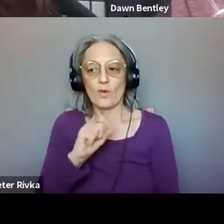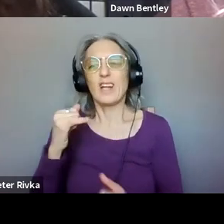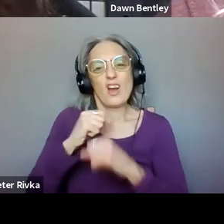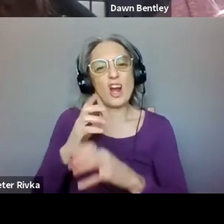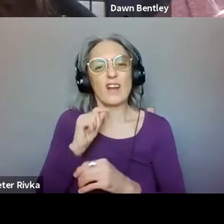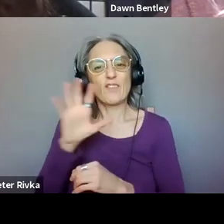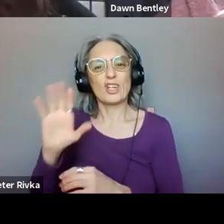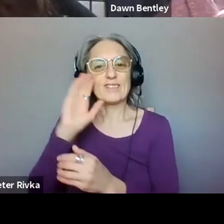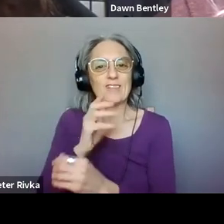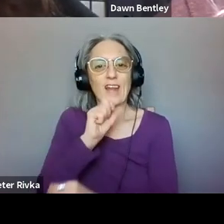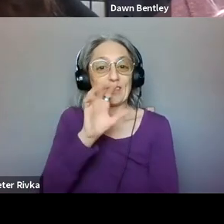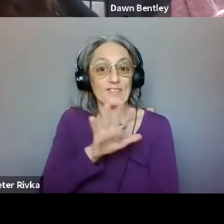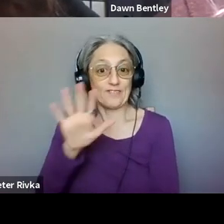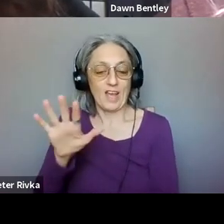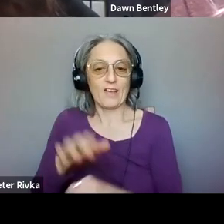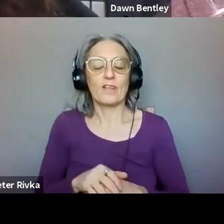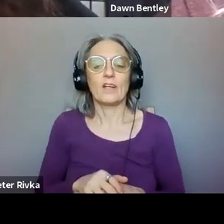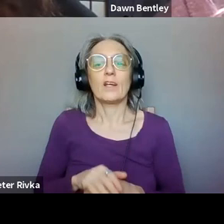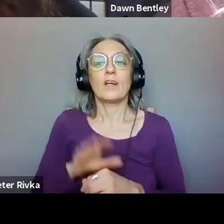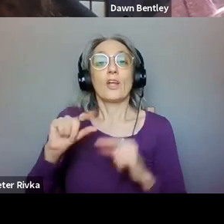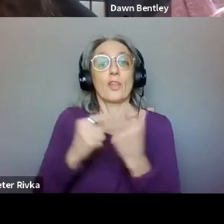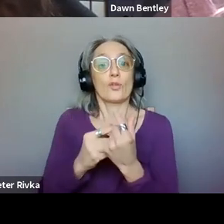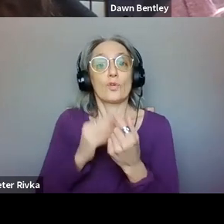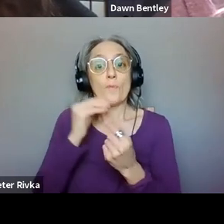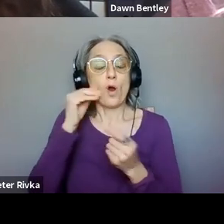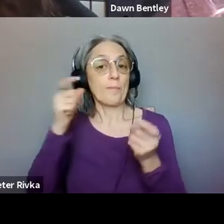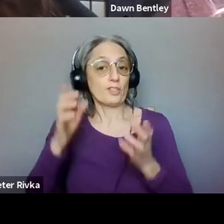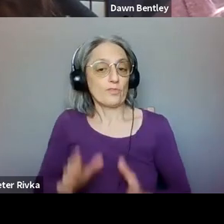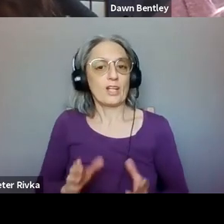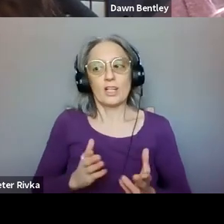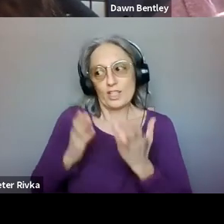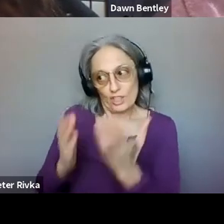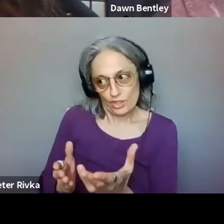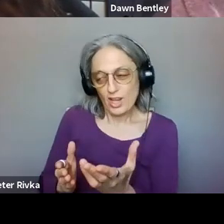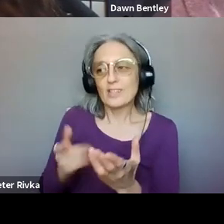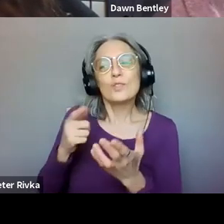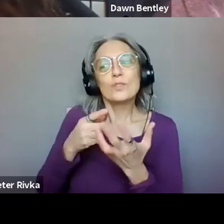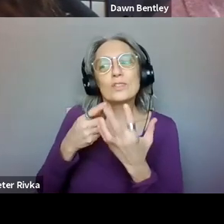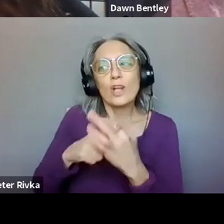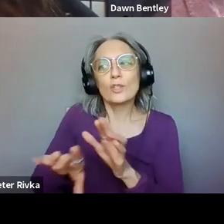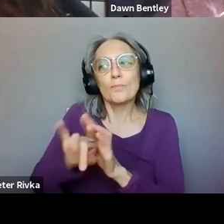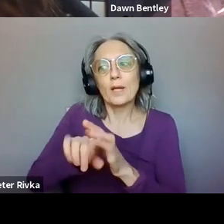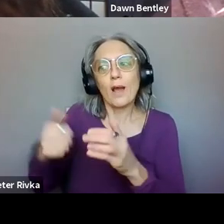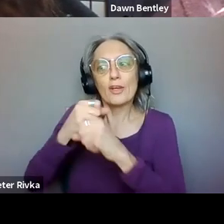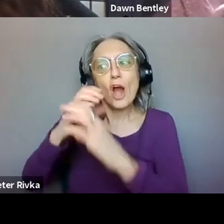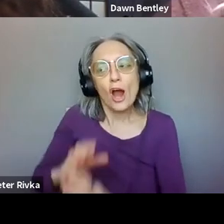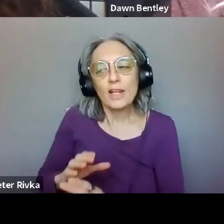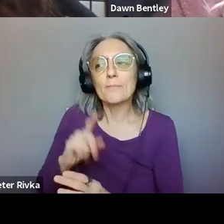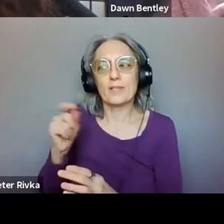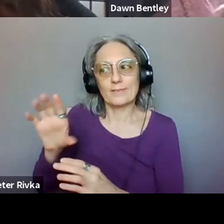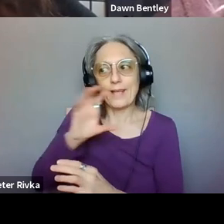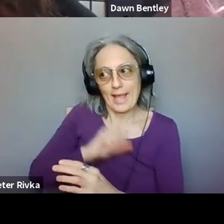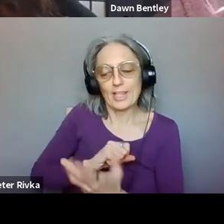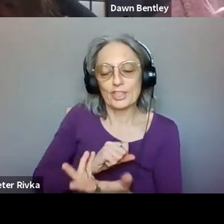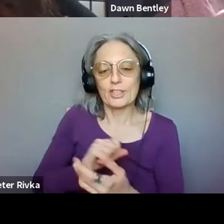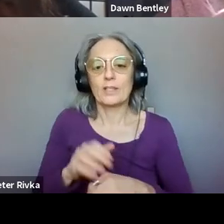His group home administrator is suggesting that she start the process of an independent guardian because of her age. So two parts to that question. One,